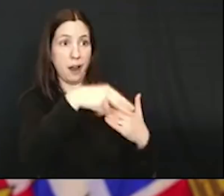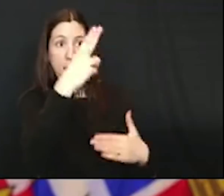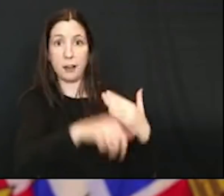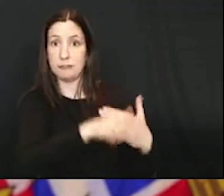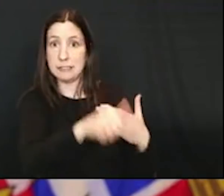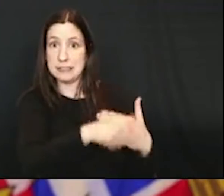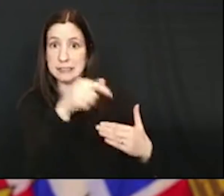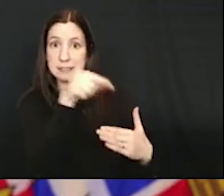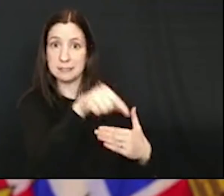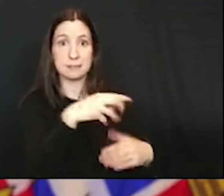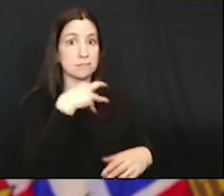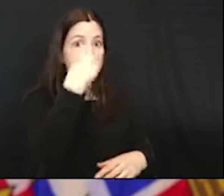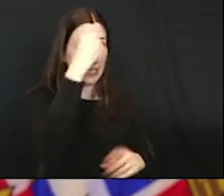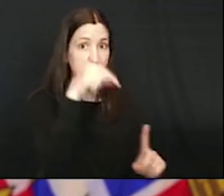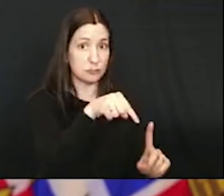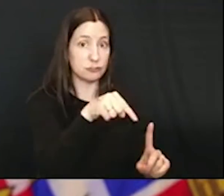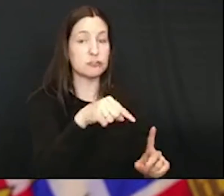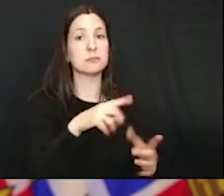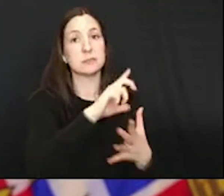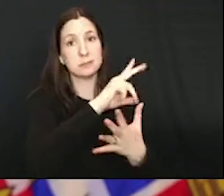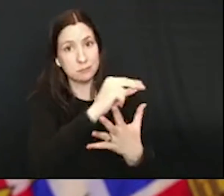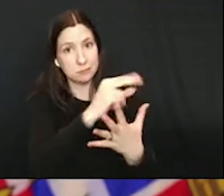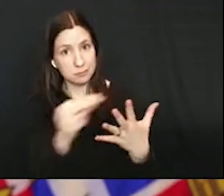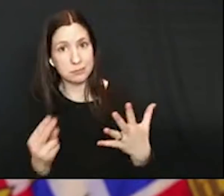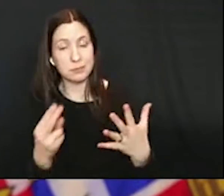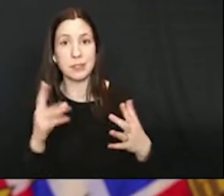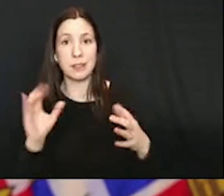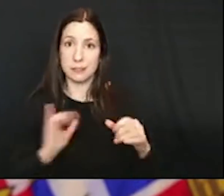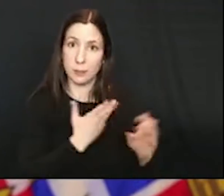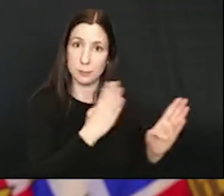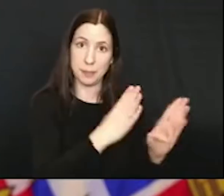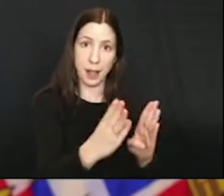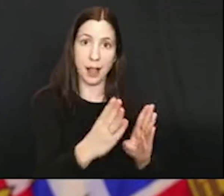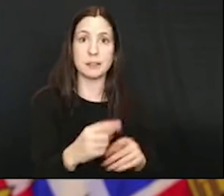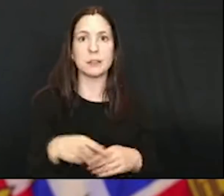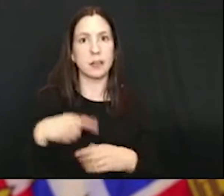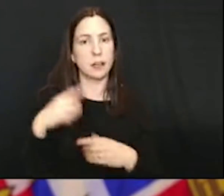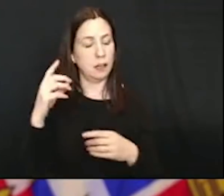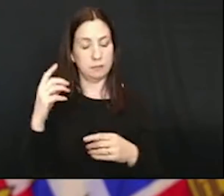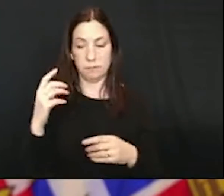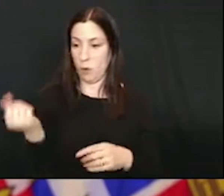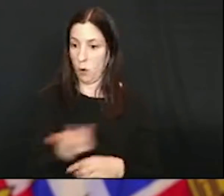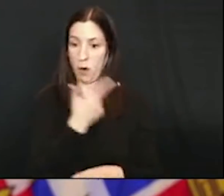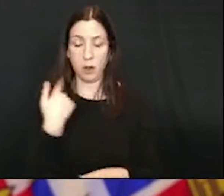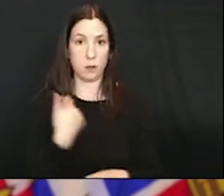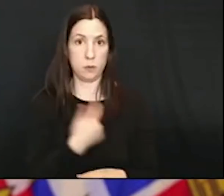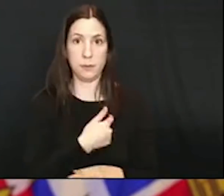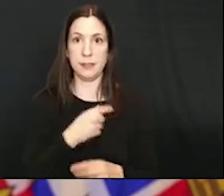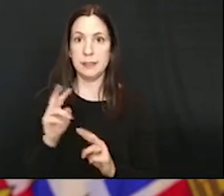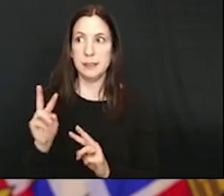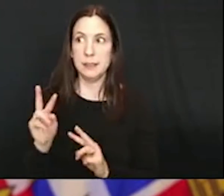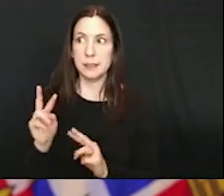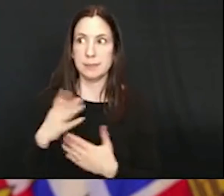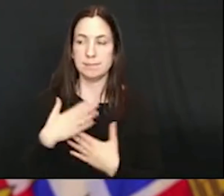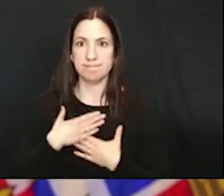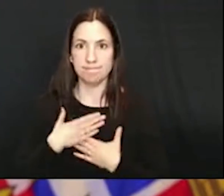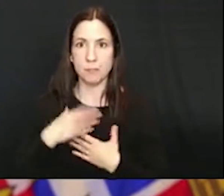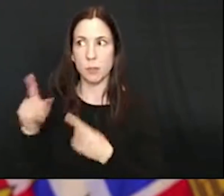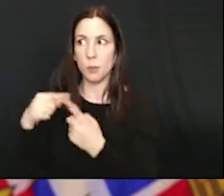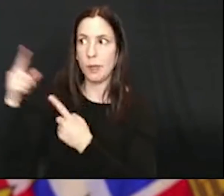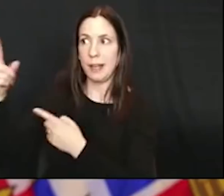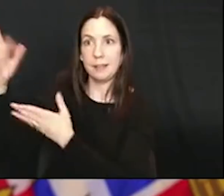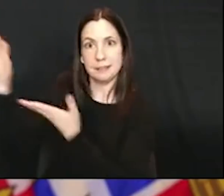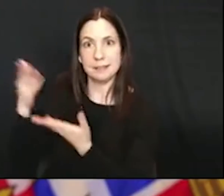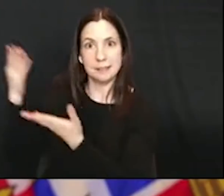vaccine dried up for a few weeks. We've been using that time to put our systems in place, to get the lists of people, to